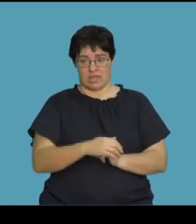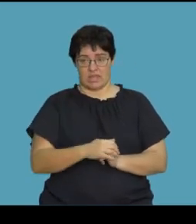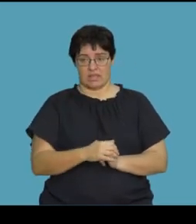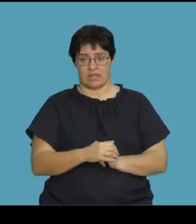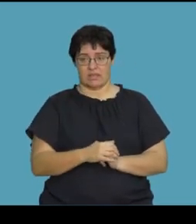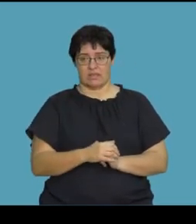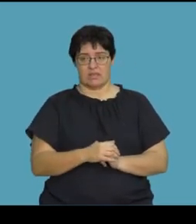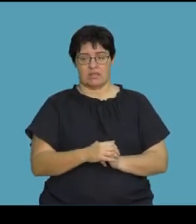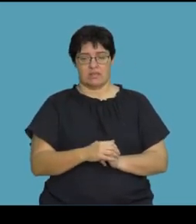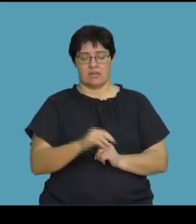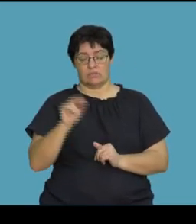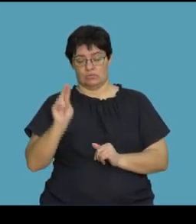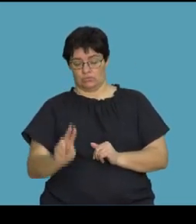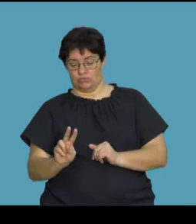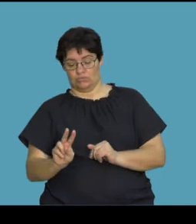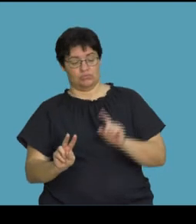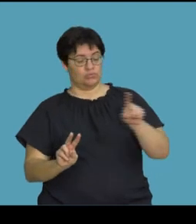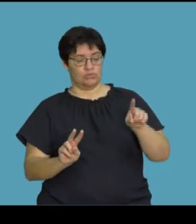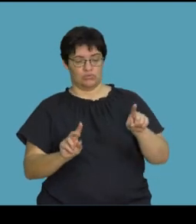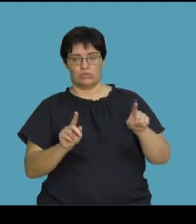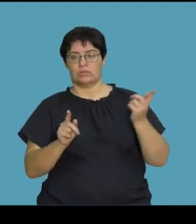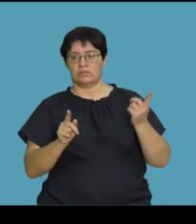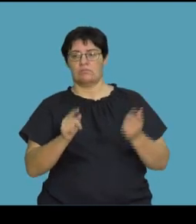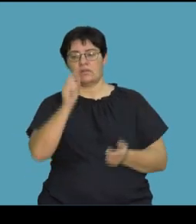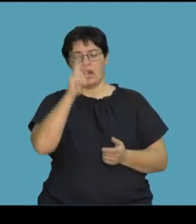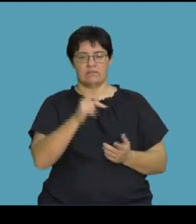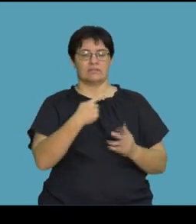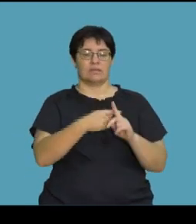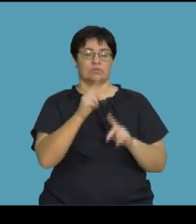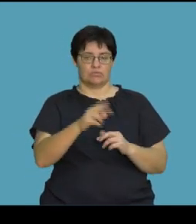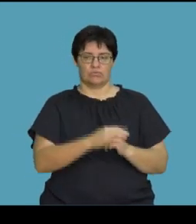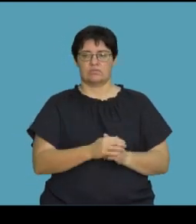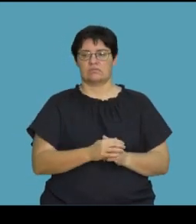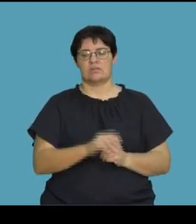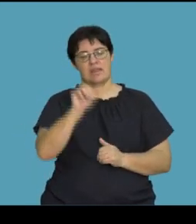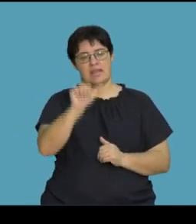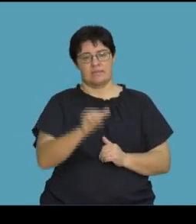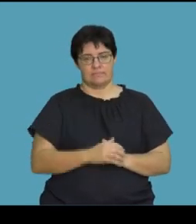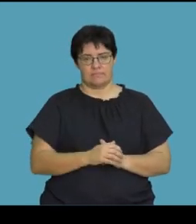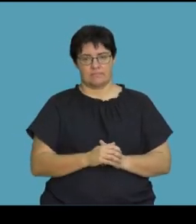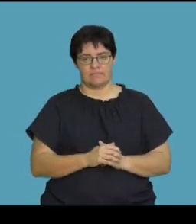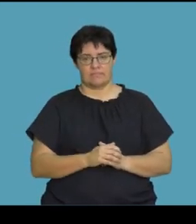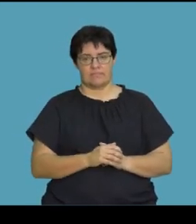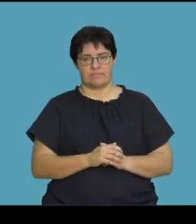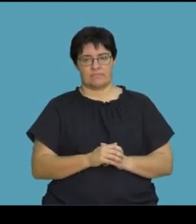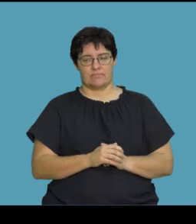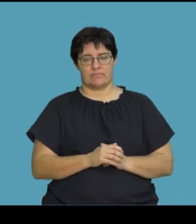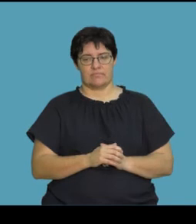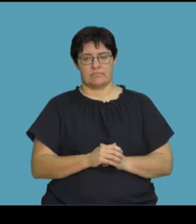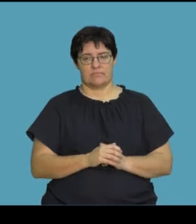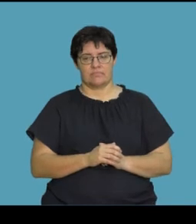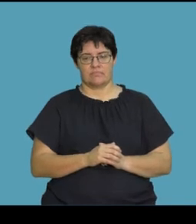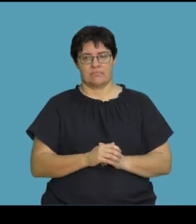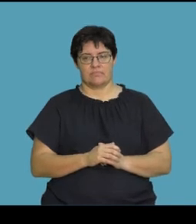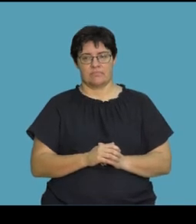know square root and that 2 there will be half multiplied by 2, which is just a. But let's look at